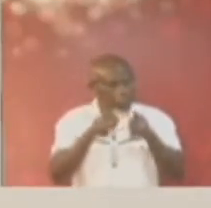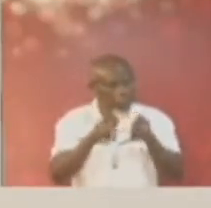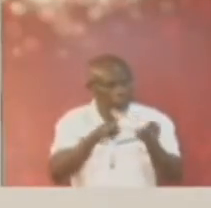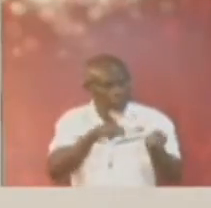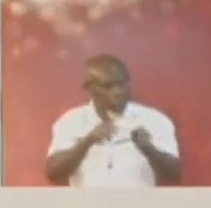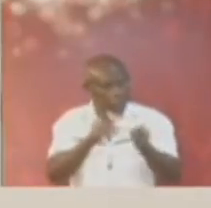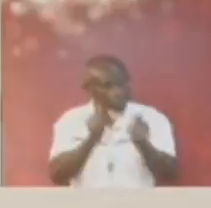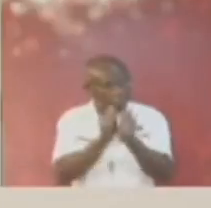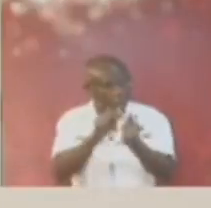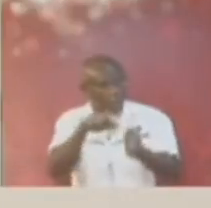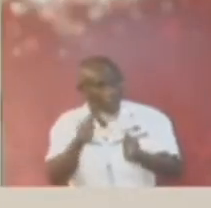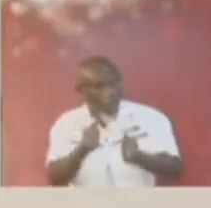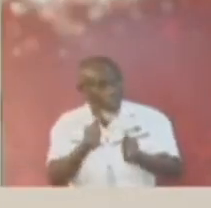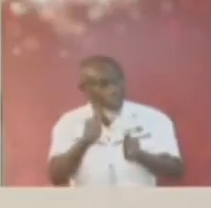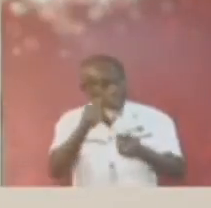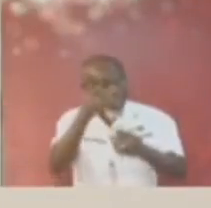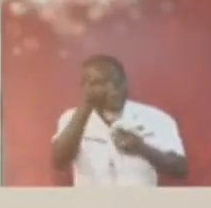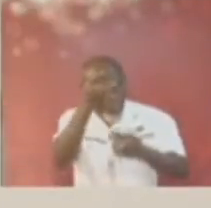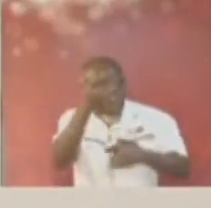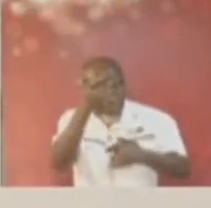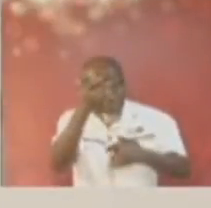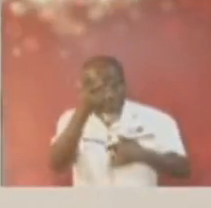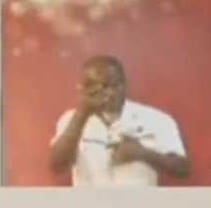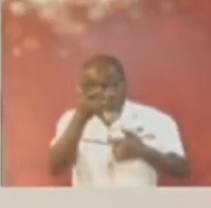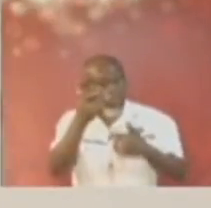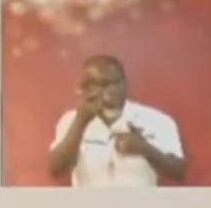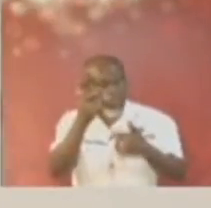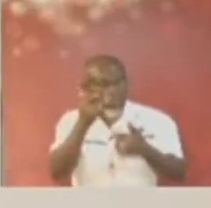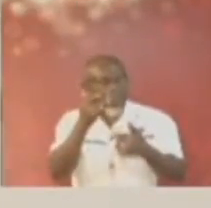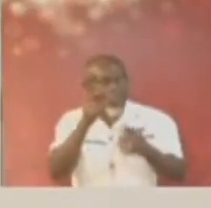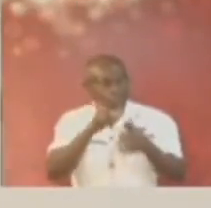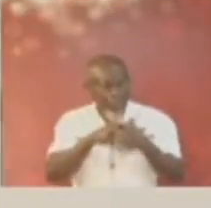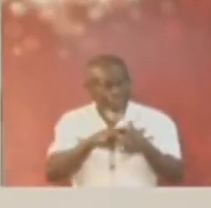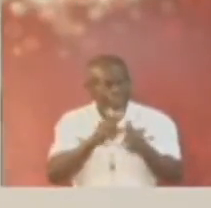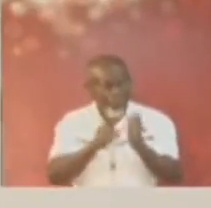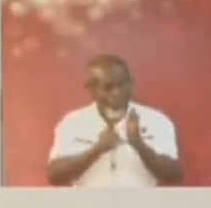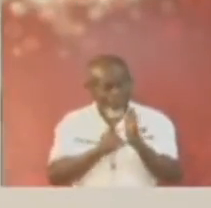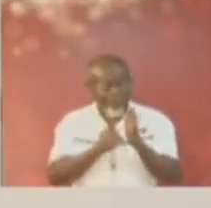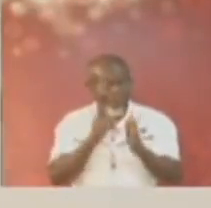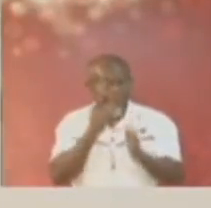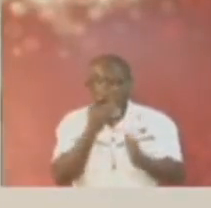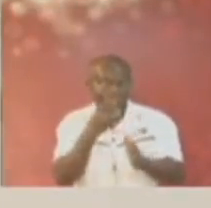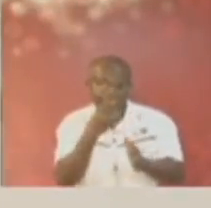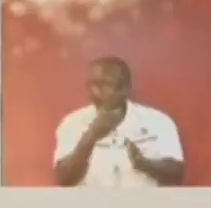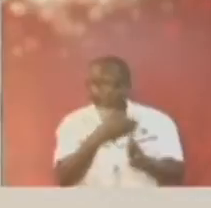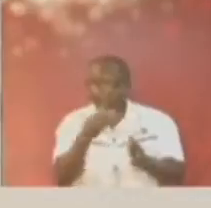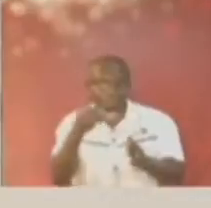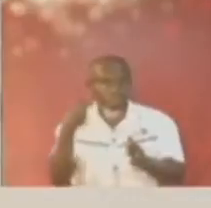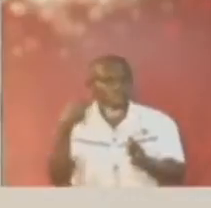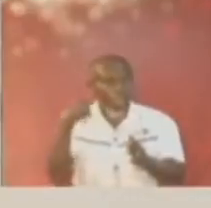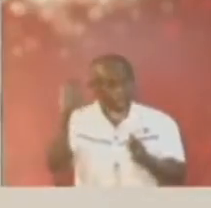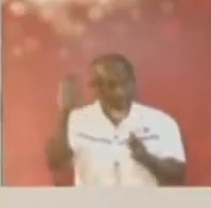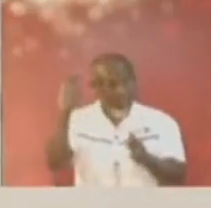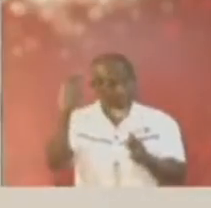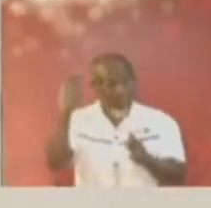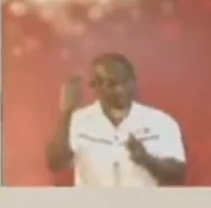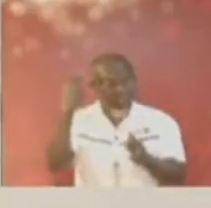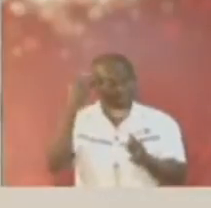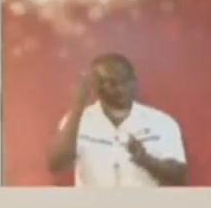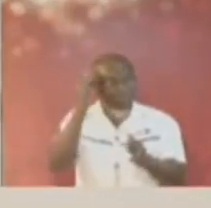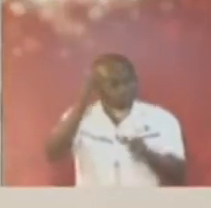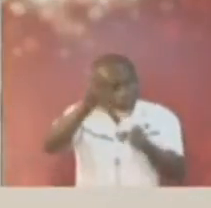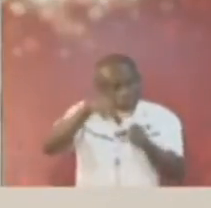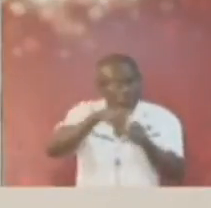those particular comorbidities would be higher than any of the other more uncommon comorbidities. You had a